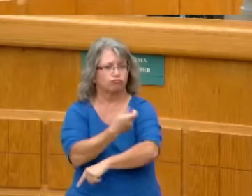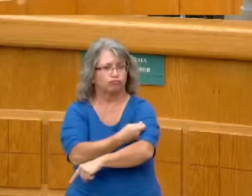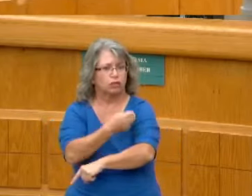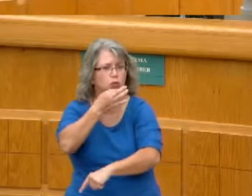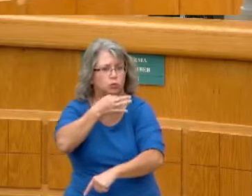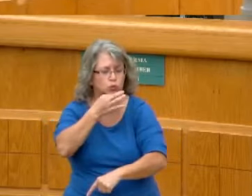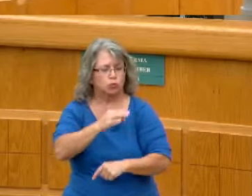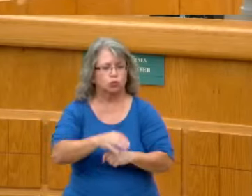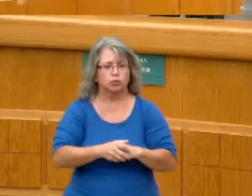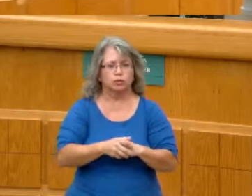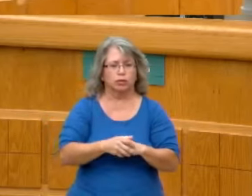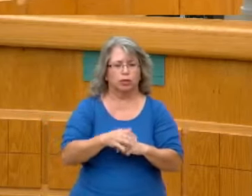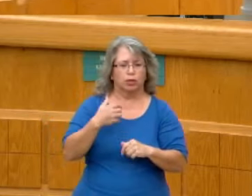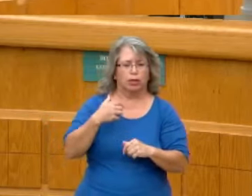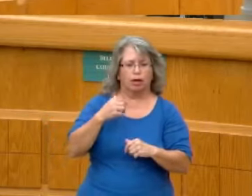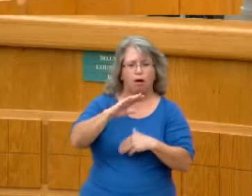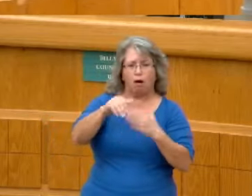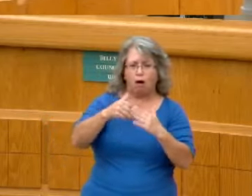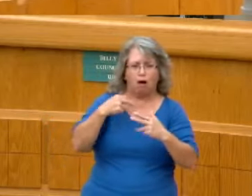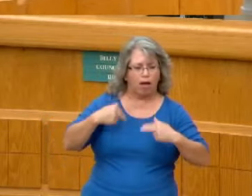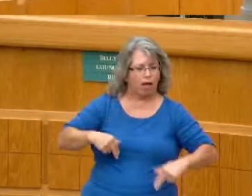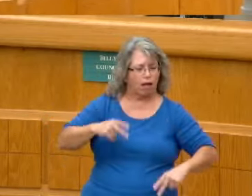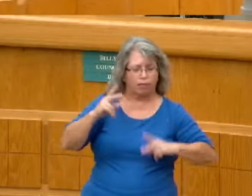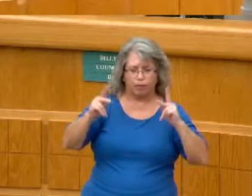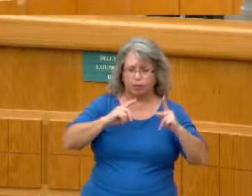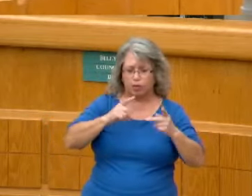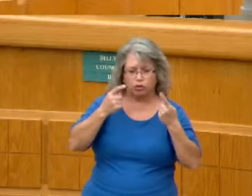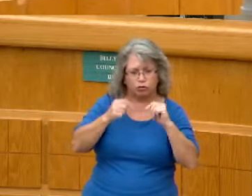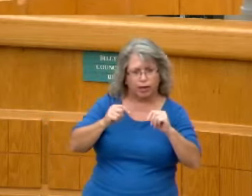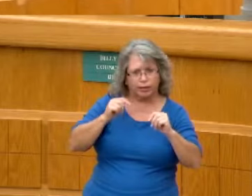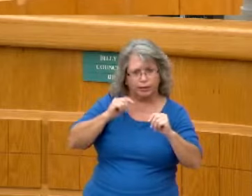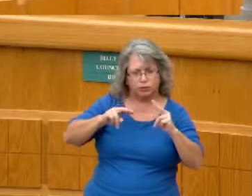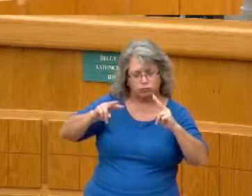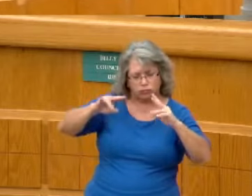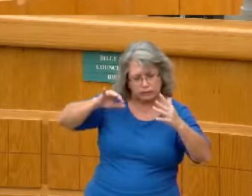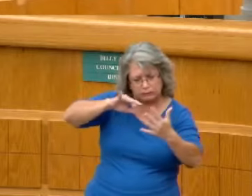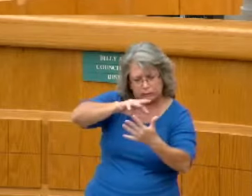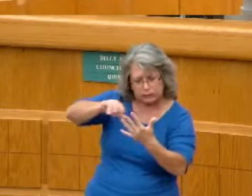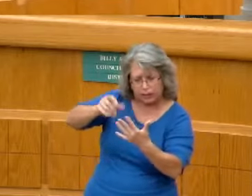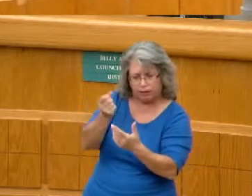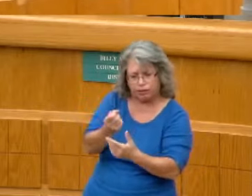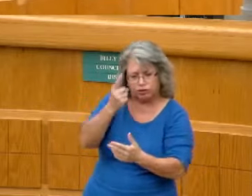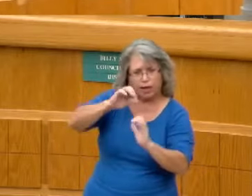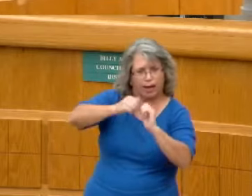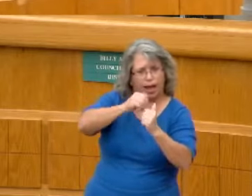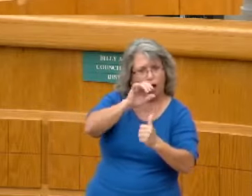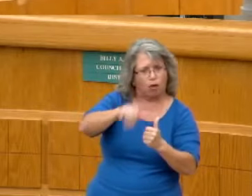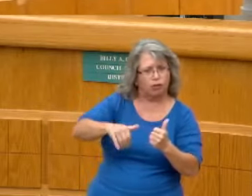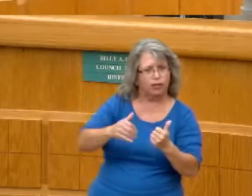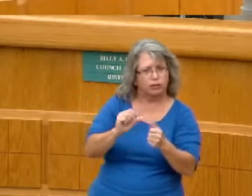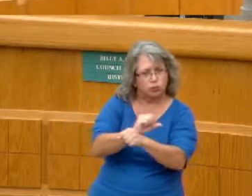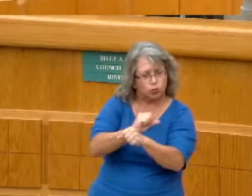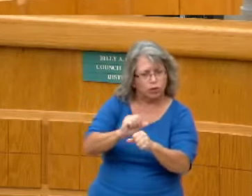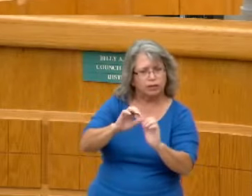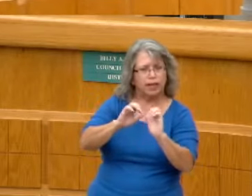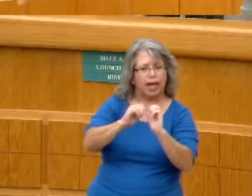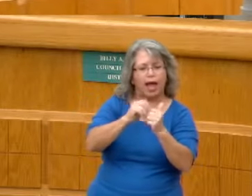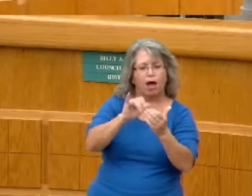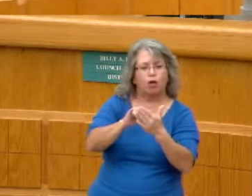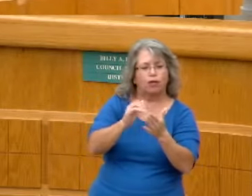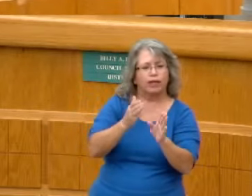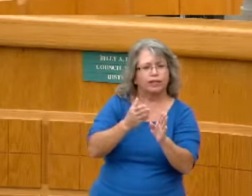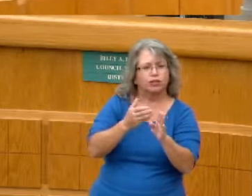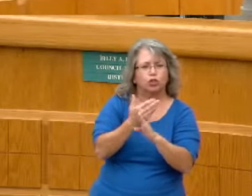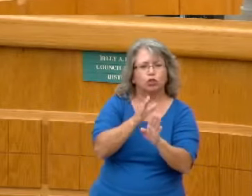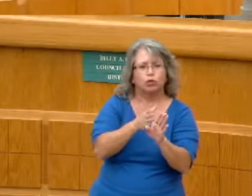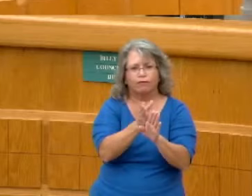working, including how new variants, such as the Delta, affect vaccine effectiveness. If the